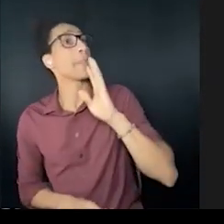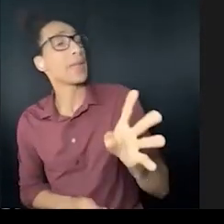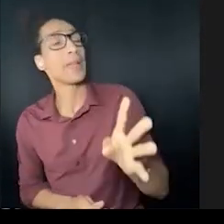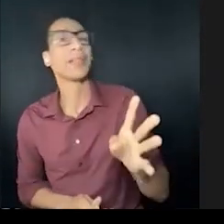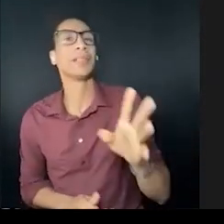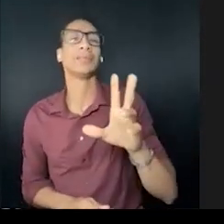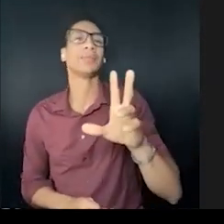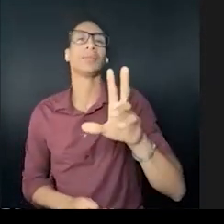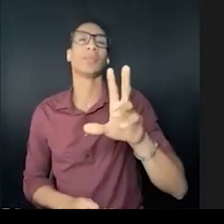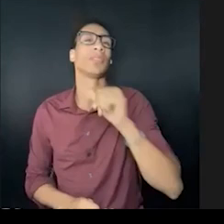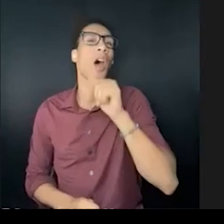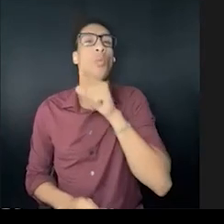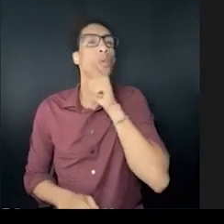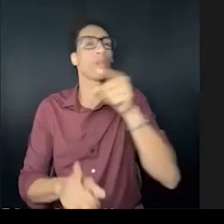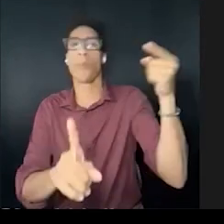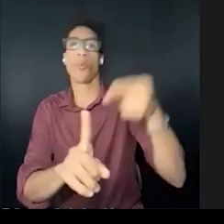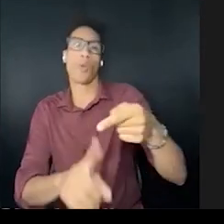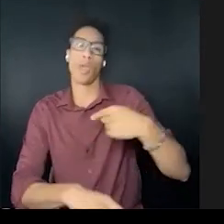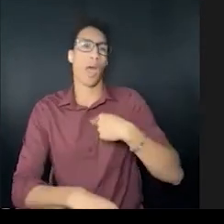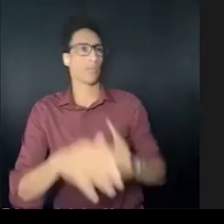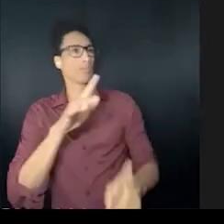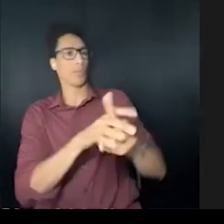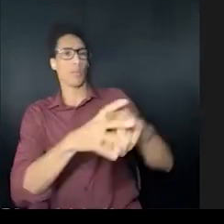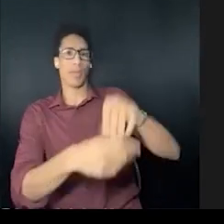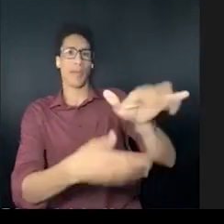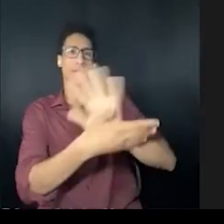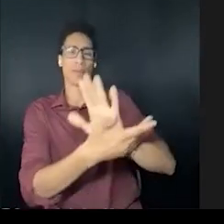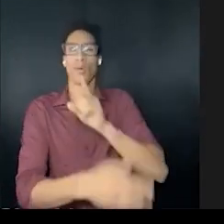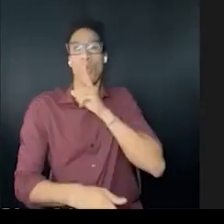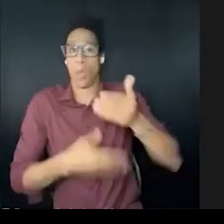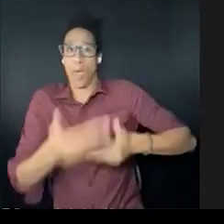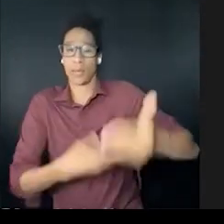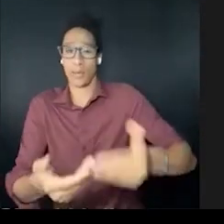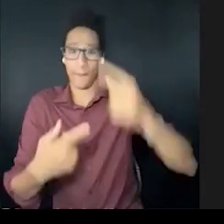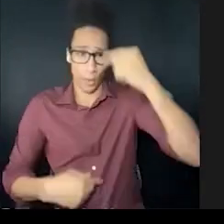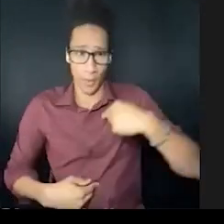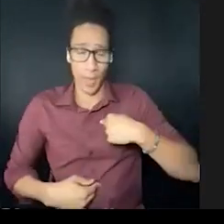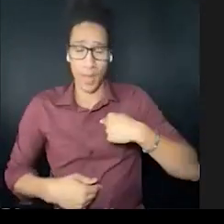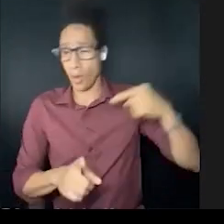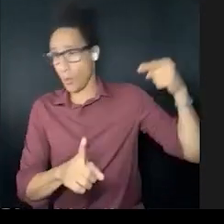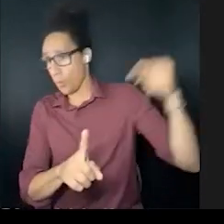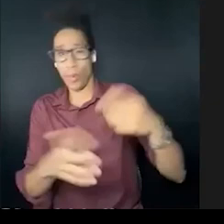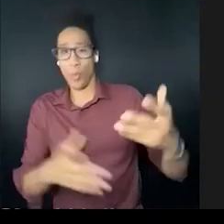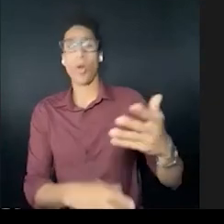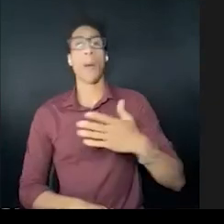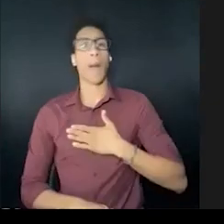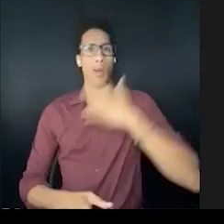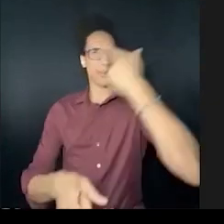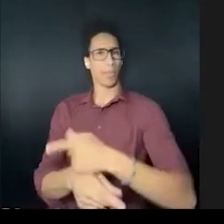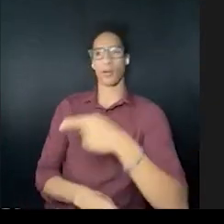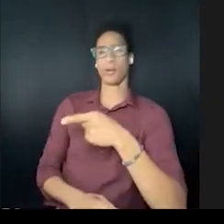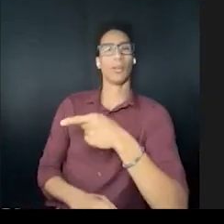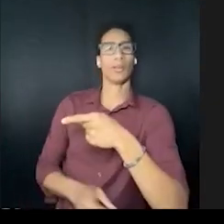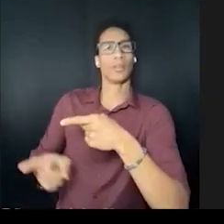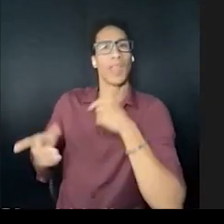for himself. That's what that process was really like for me. Mm-hmm. And, you know,